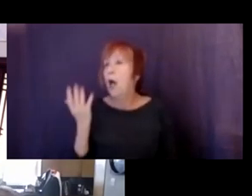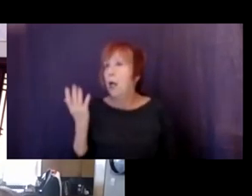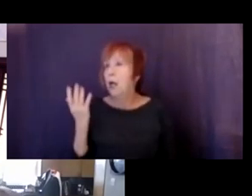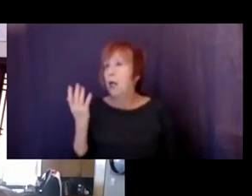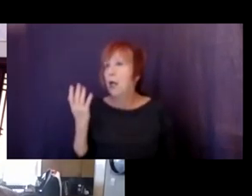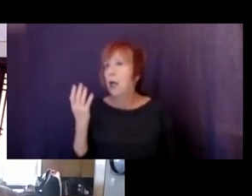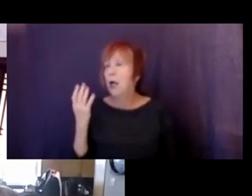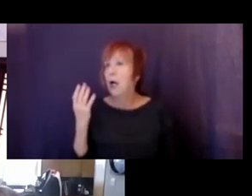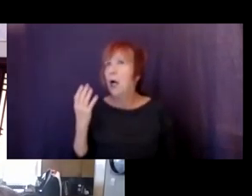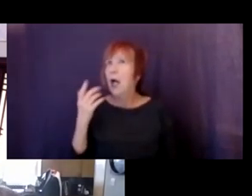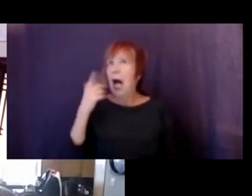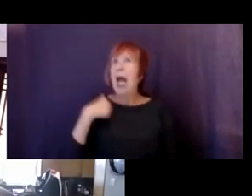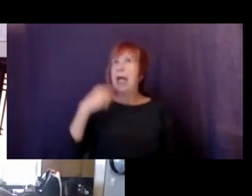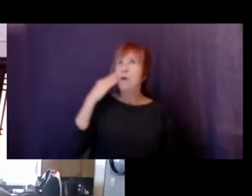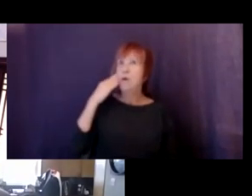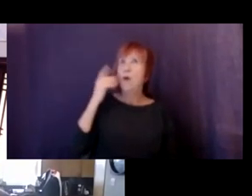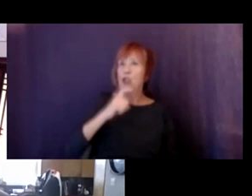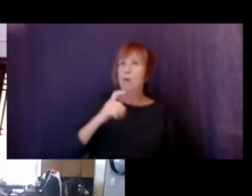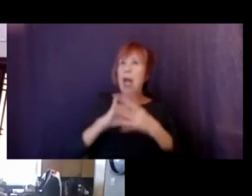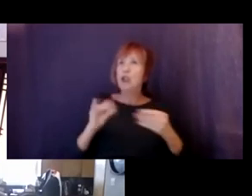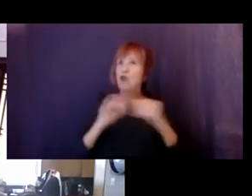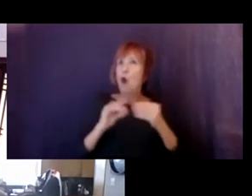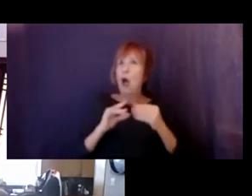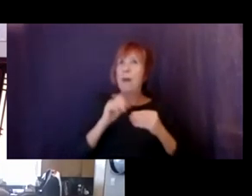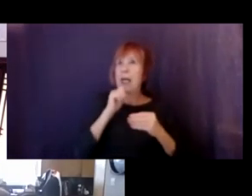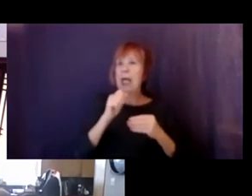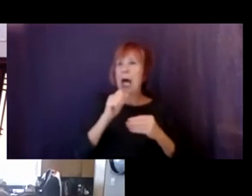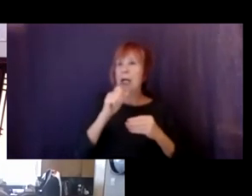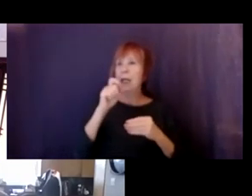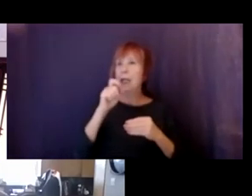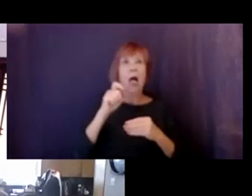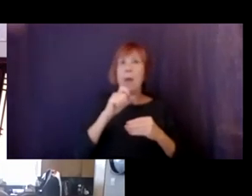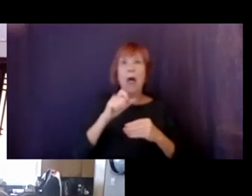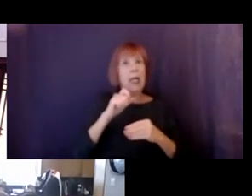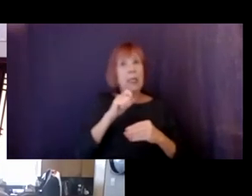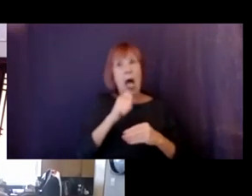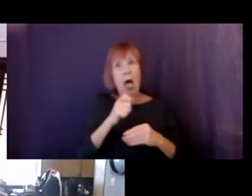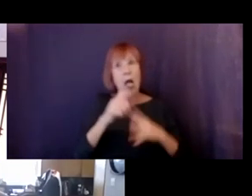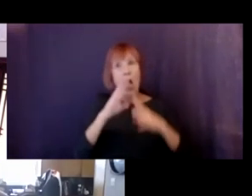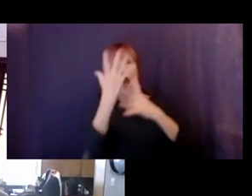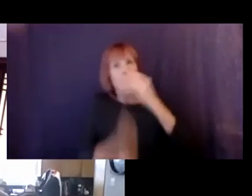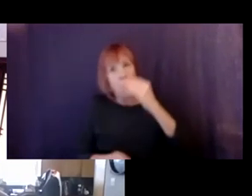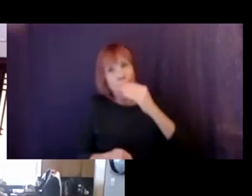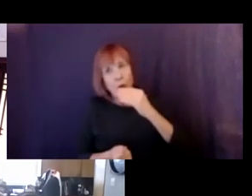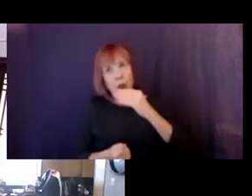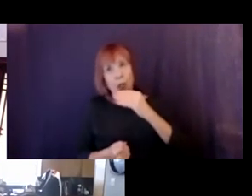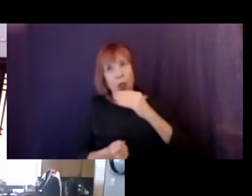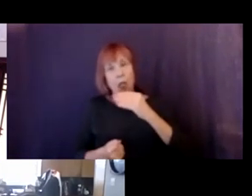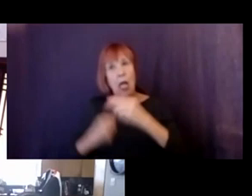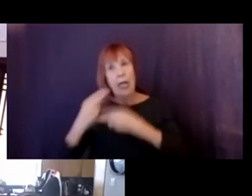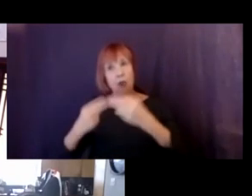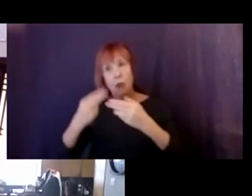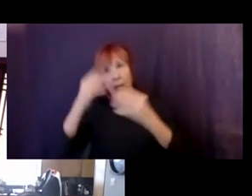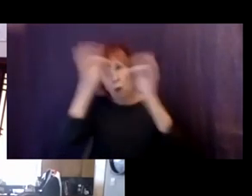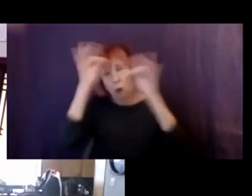a story here that shouldn't be lost to history. What I didn't realize, or we didn't realize, was how big